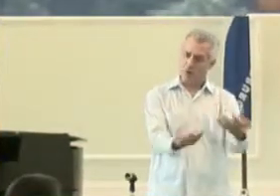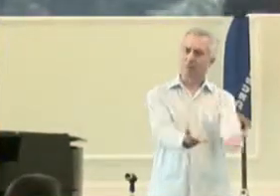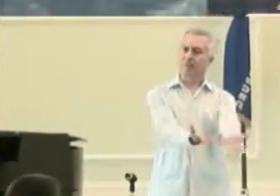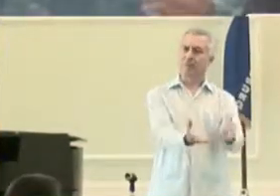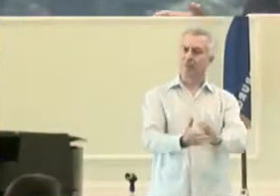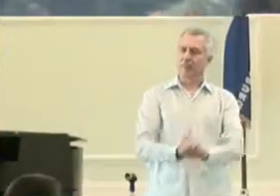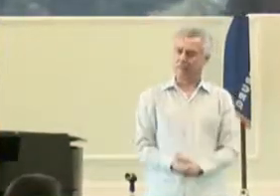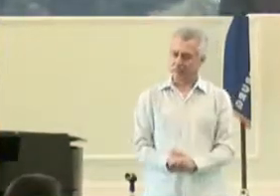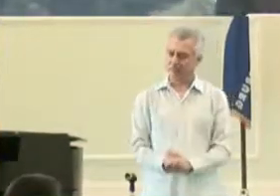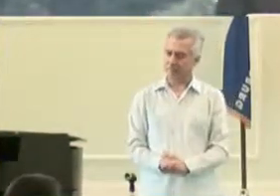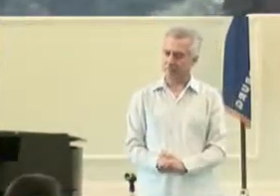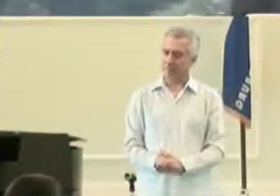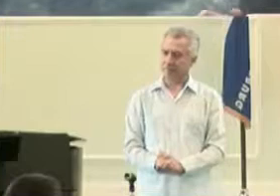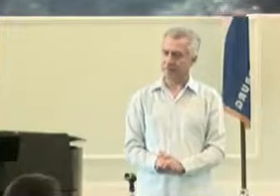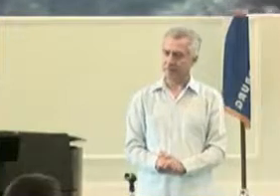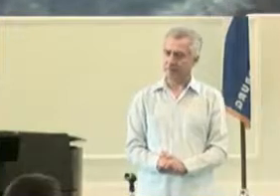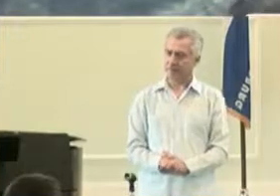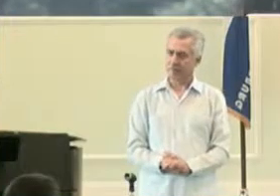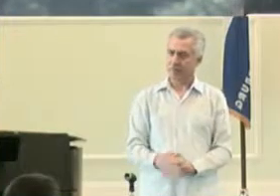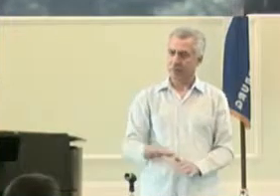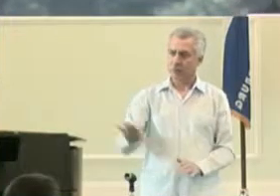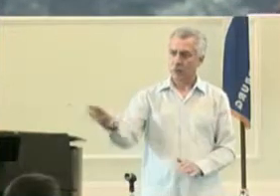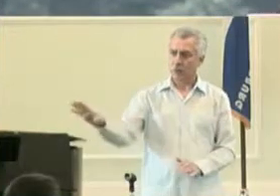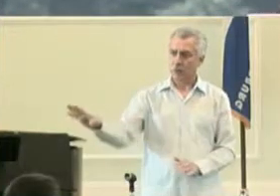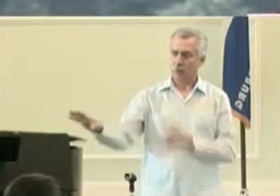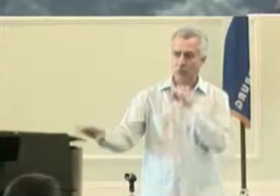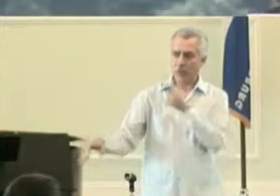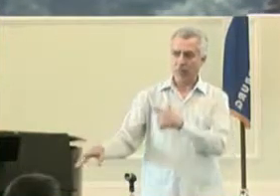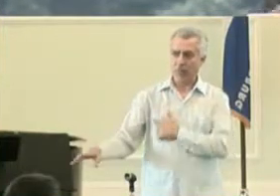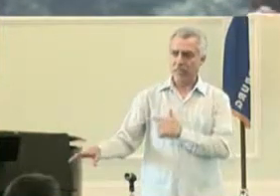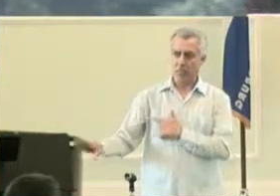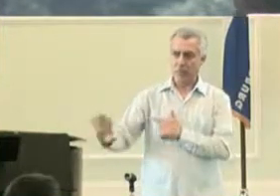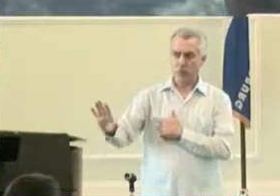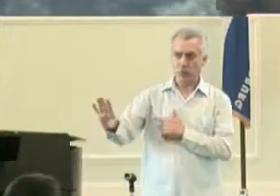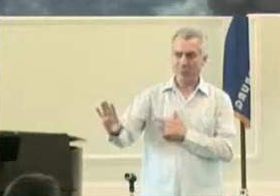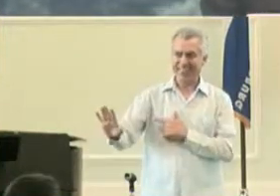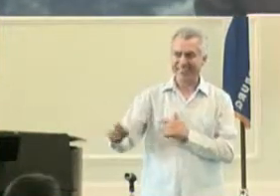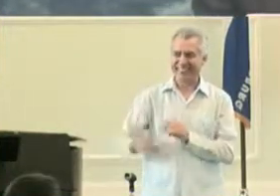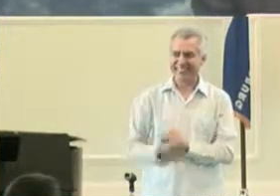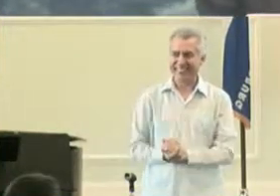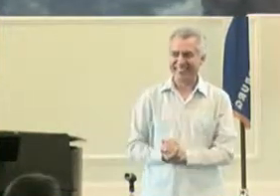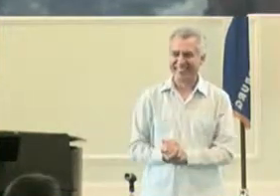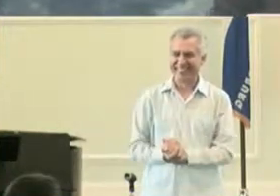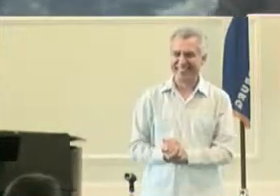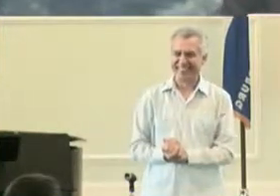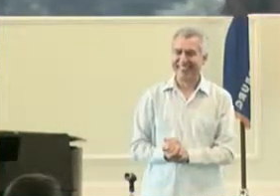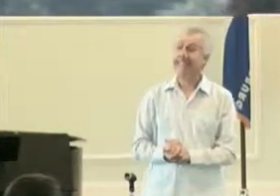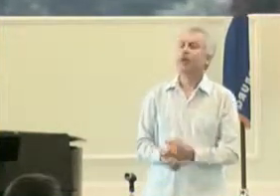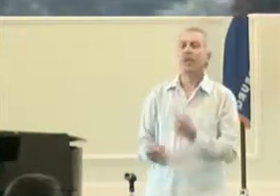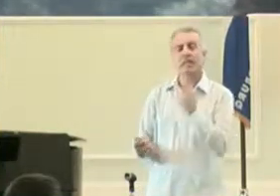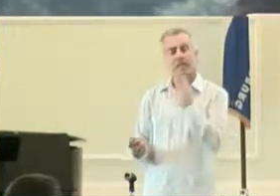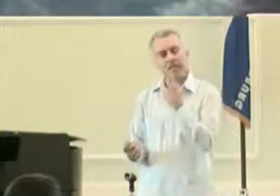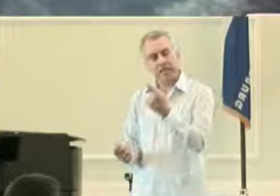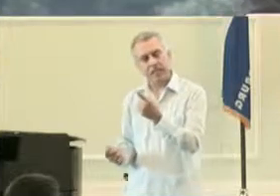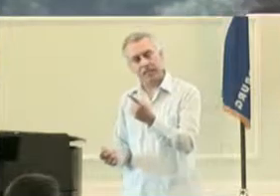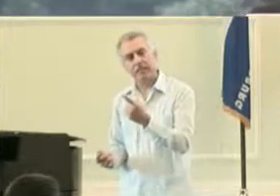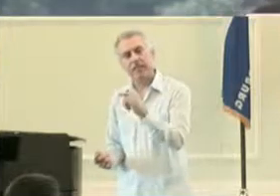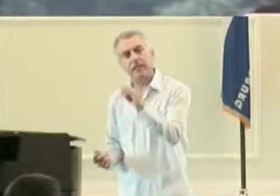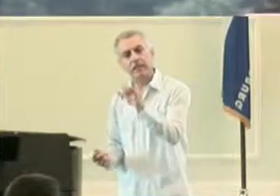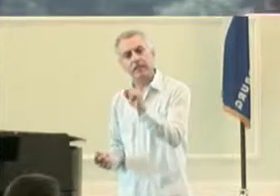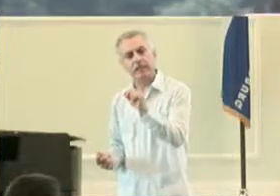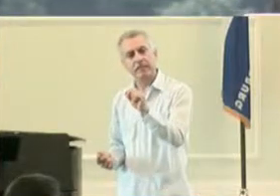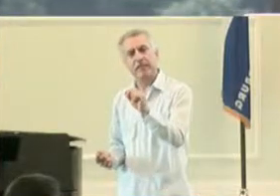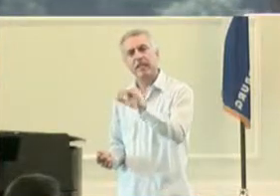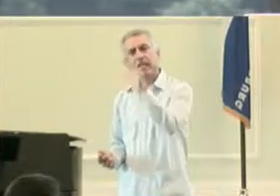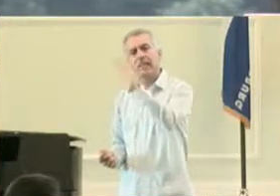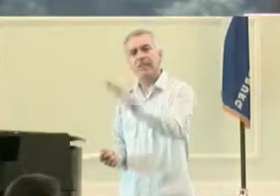saying you shouldn't work, okay? I'm not saying you shouldn't prepare yourself and go to school. What I'm saying is this: don't